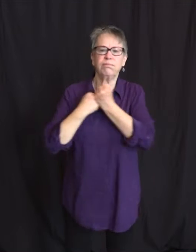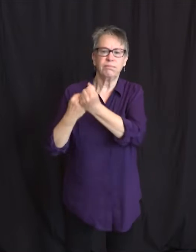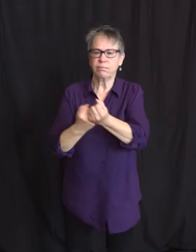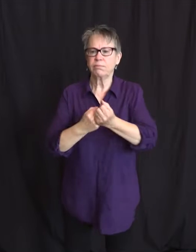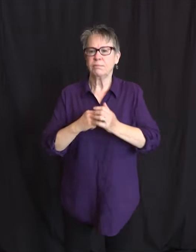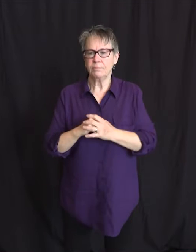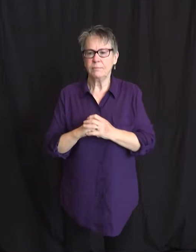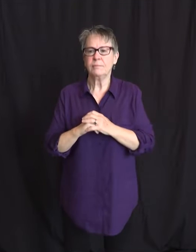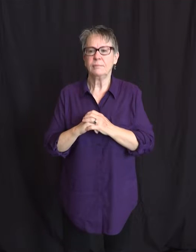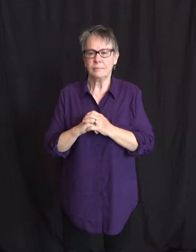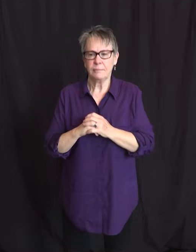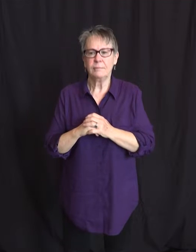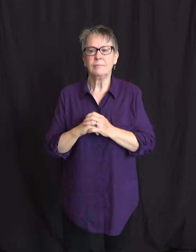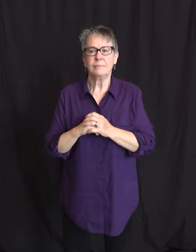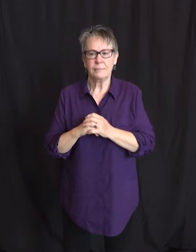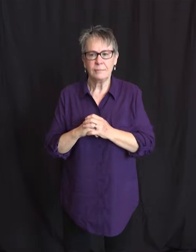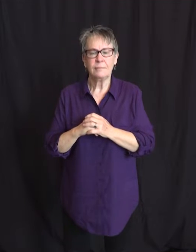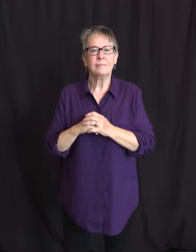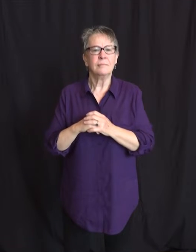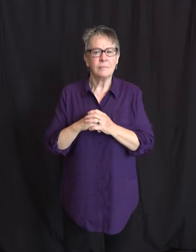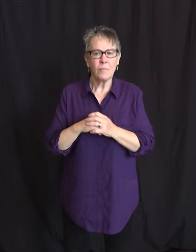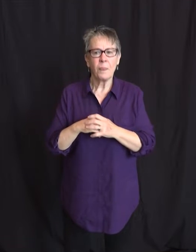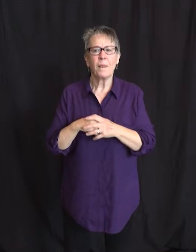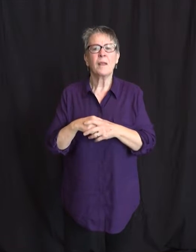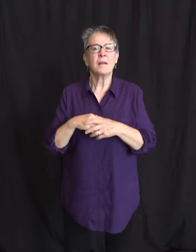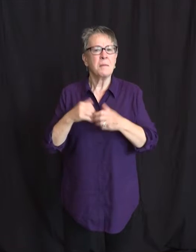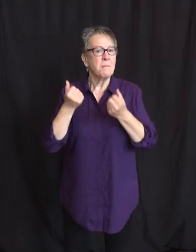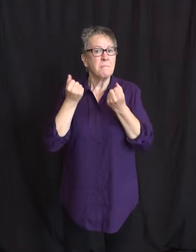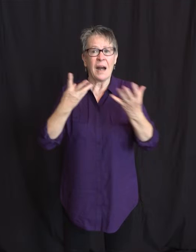make sure that their families, their neighbors, and their